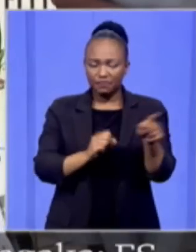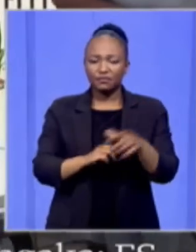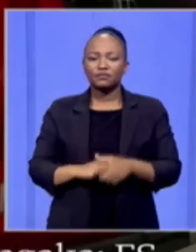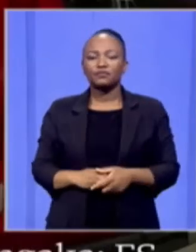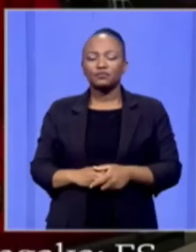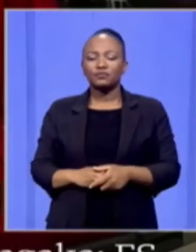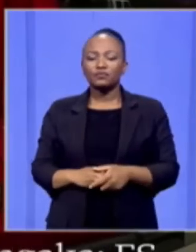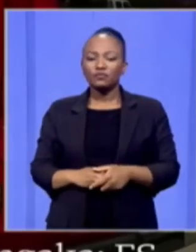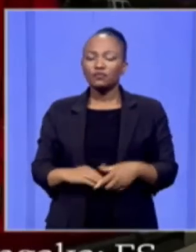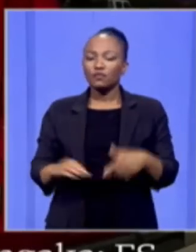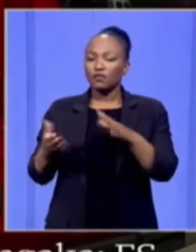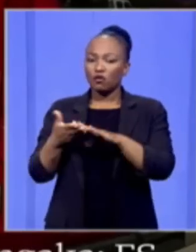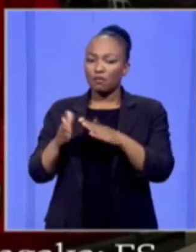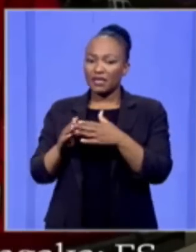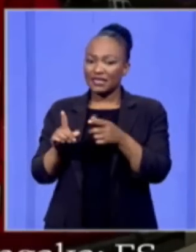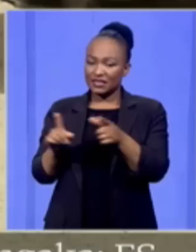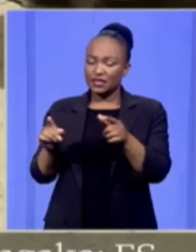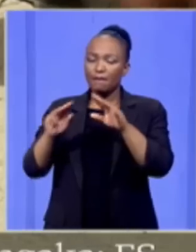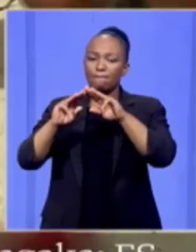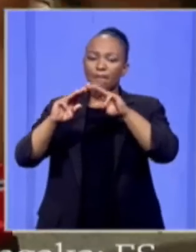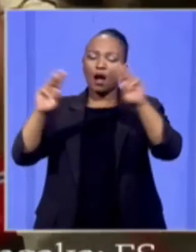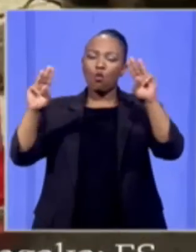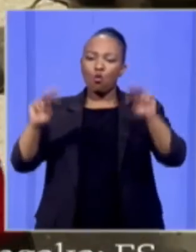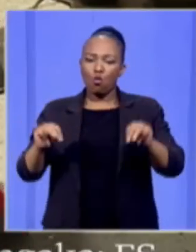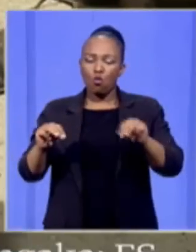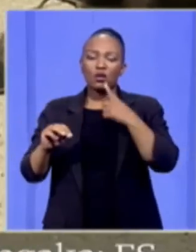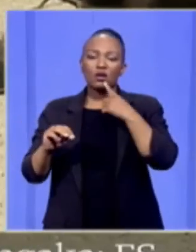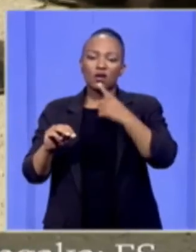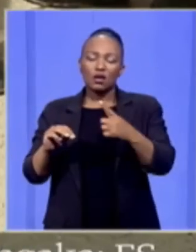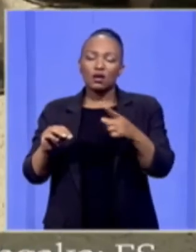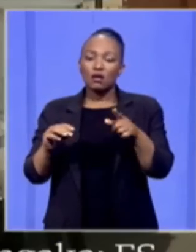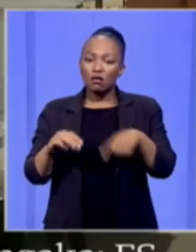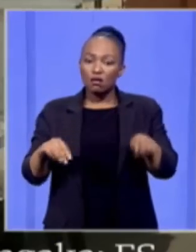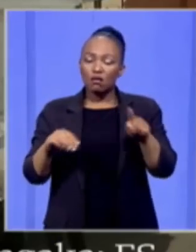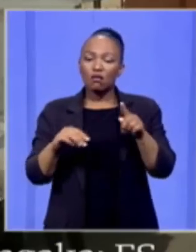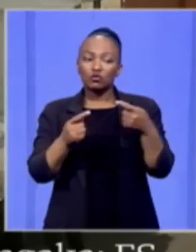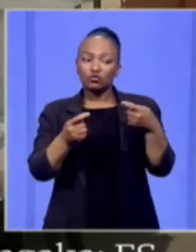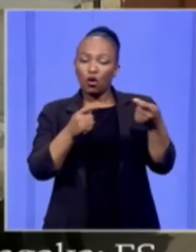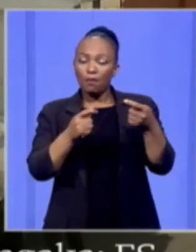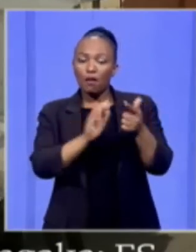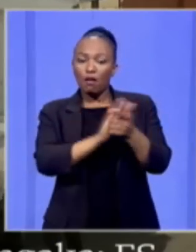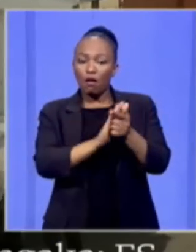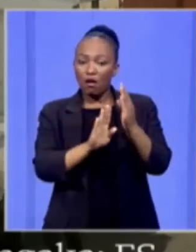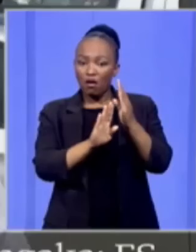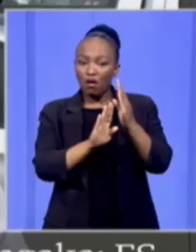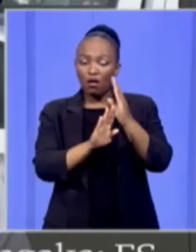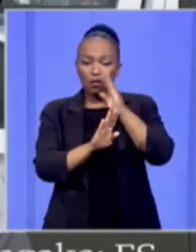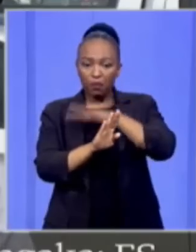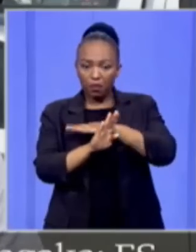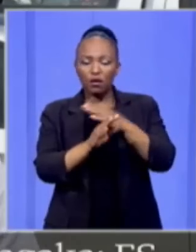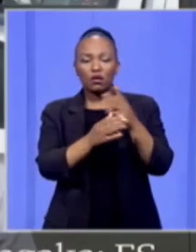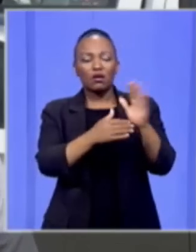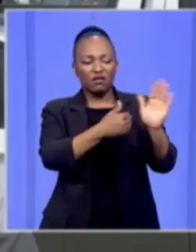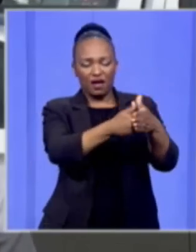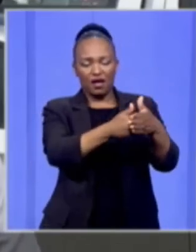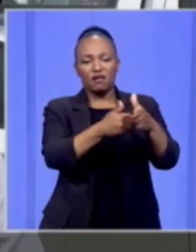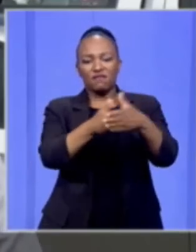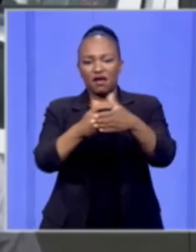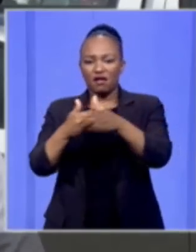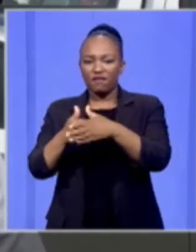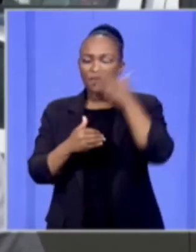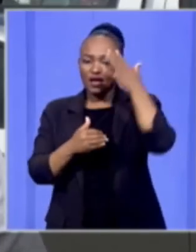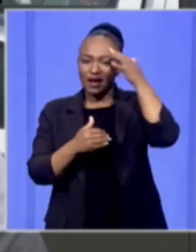ba ngongorehileng ba Mangaung ba batla mmuso o kwale mabenkele ohle a seng molaong. Kopa interference ya government